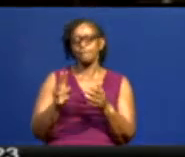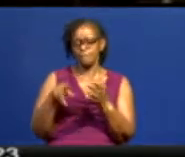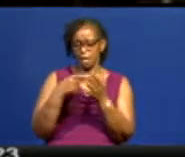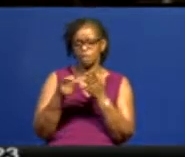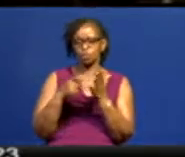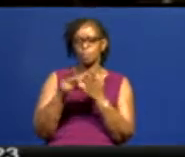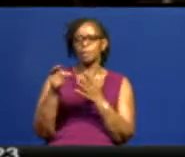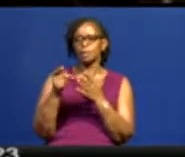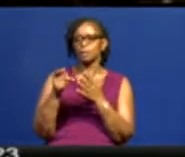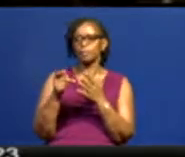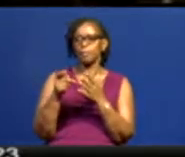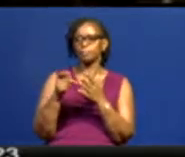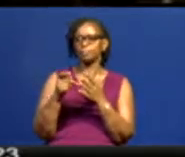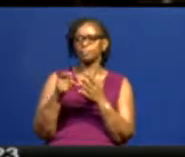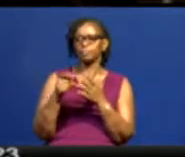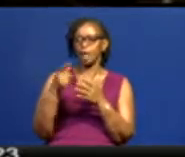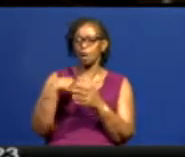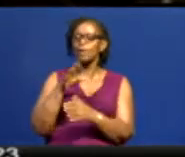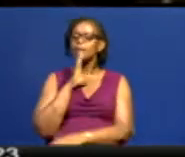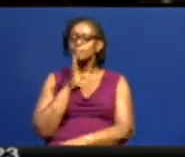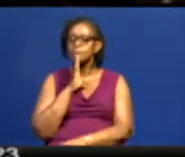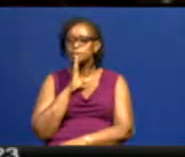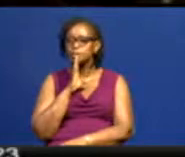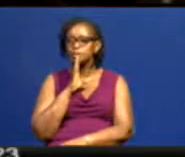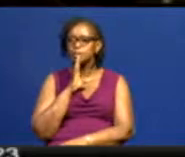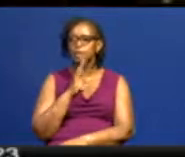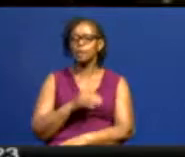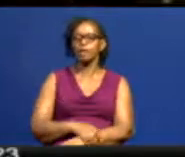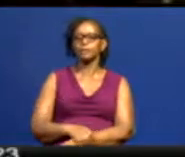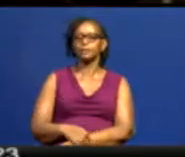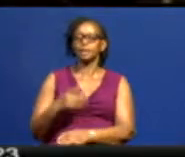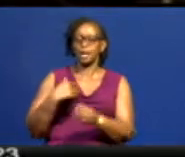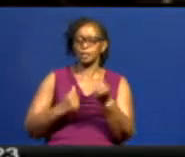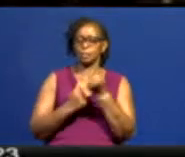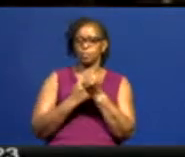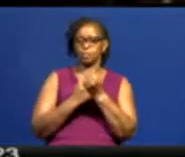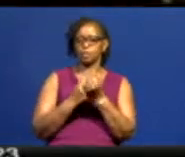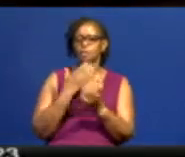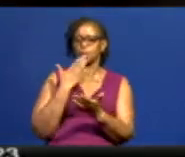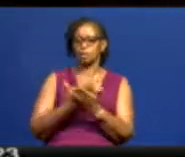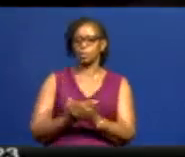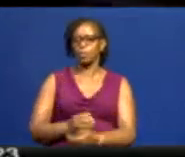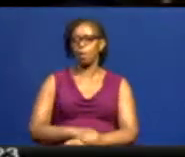our debt obligation. And therefore, Mr. Speaker, I support. Thank you.